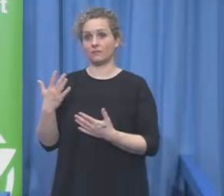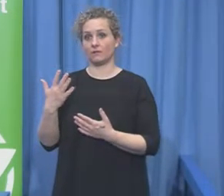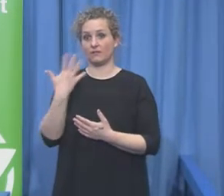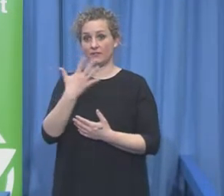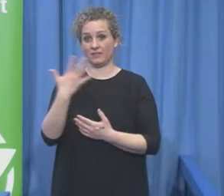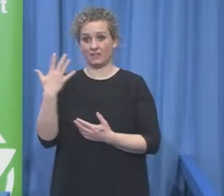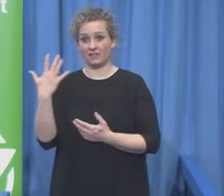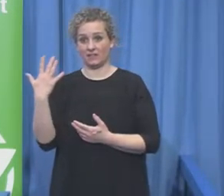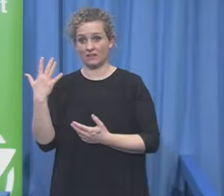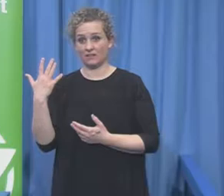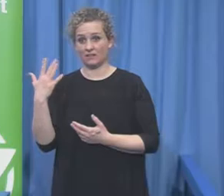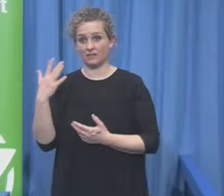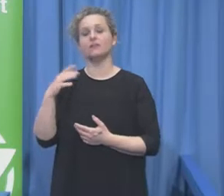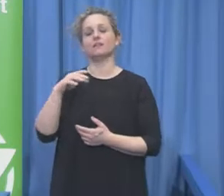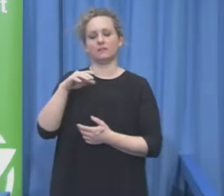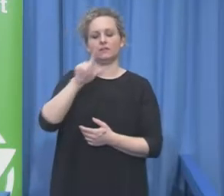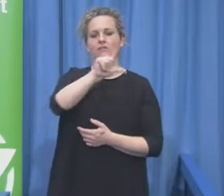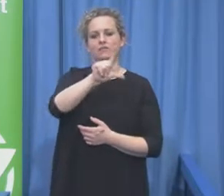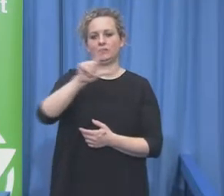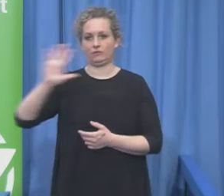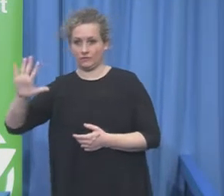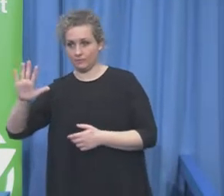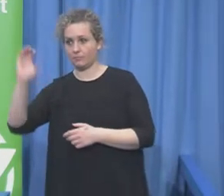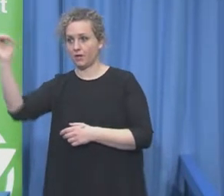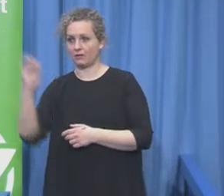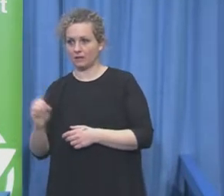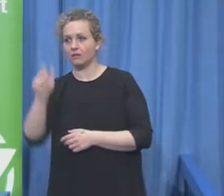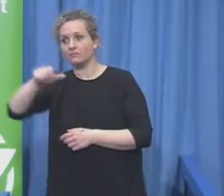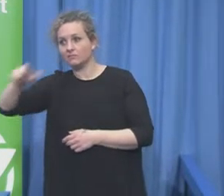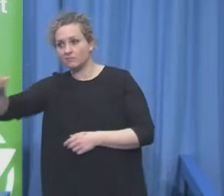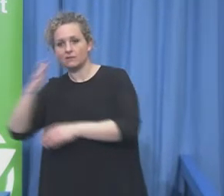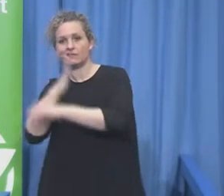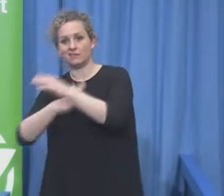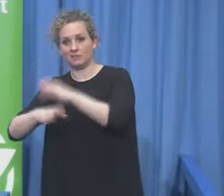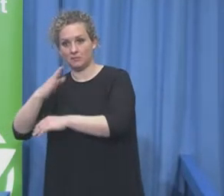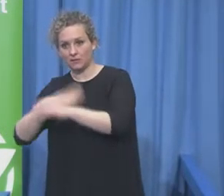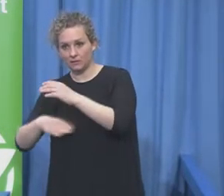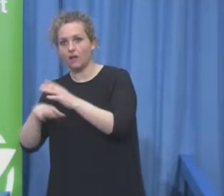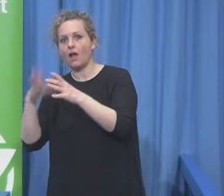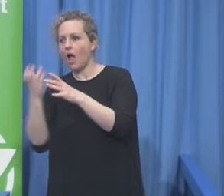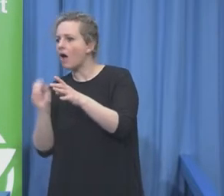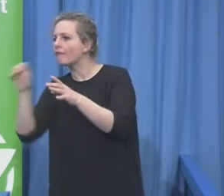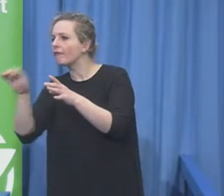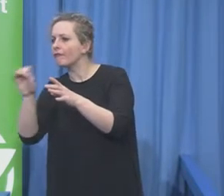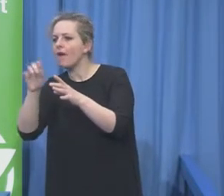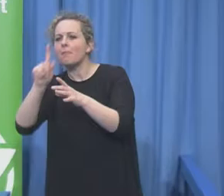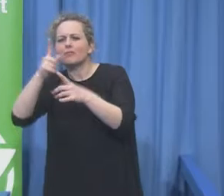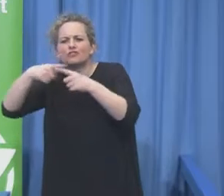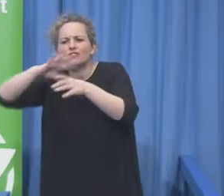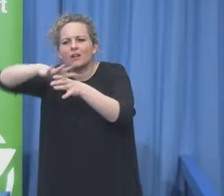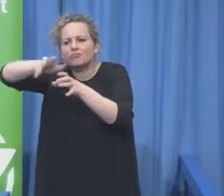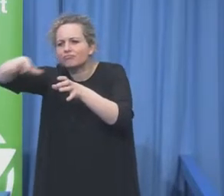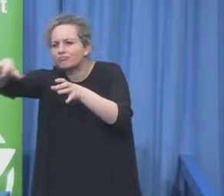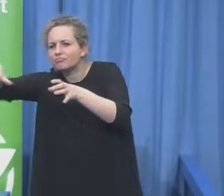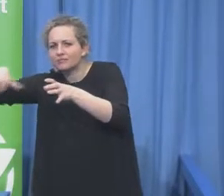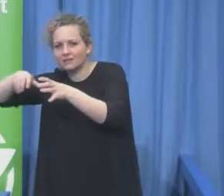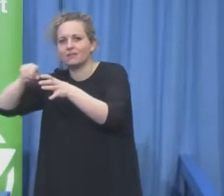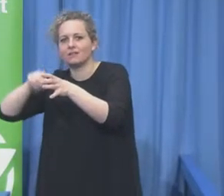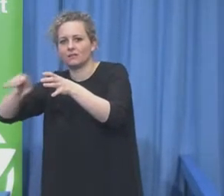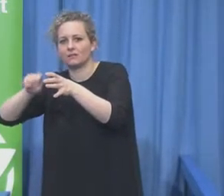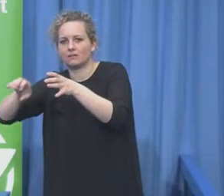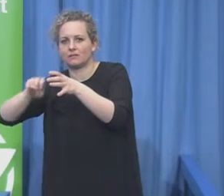worked together across the sectors, how the salaries have grown, because the whole model insists on increased salary, career